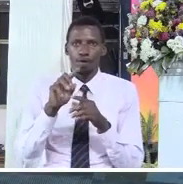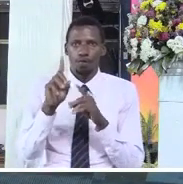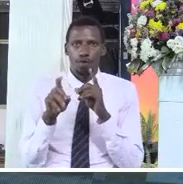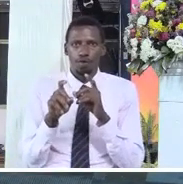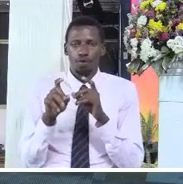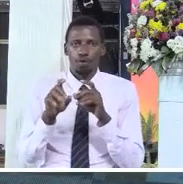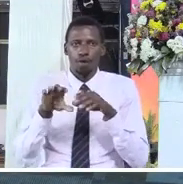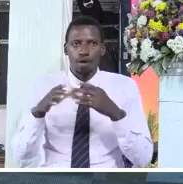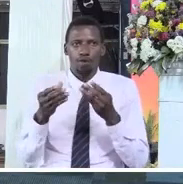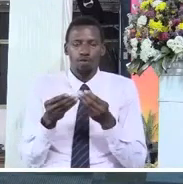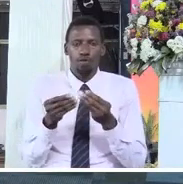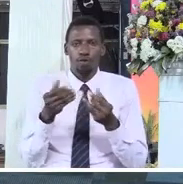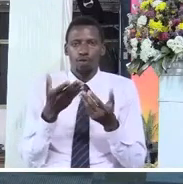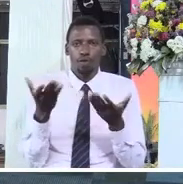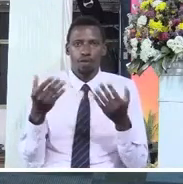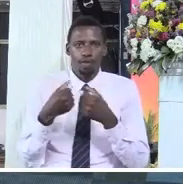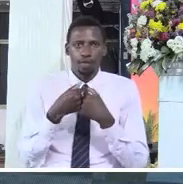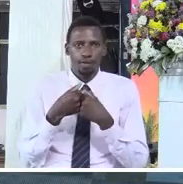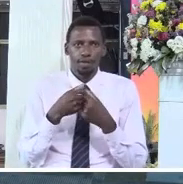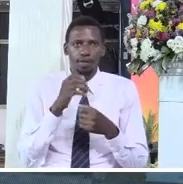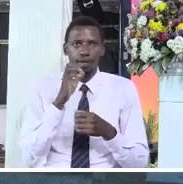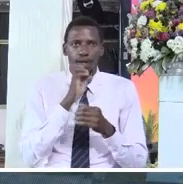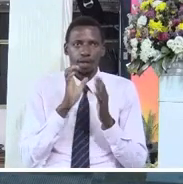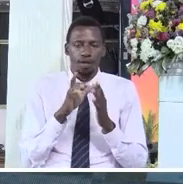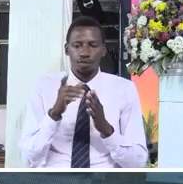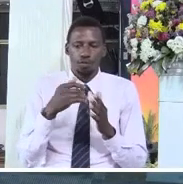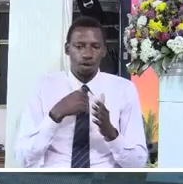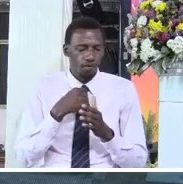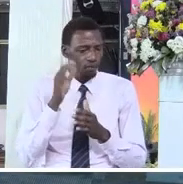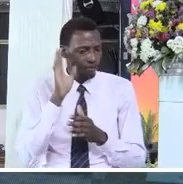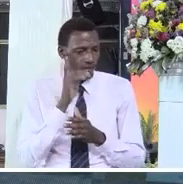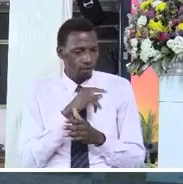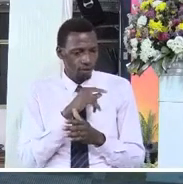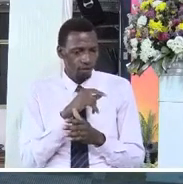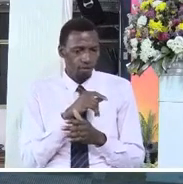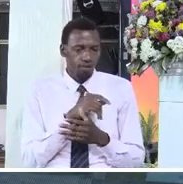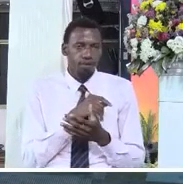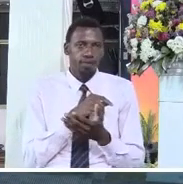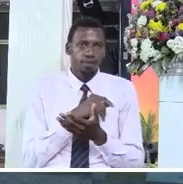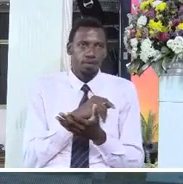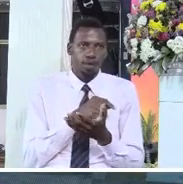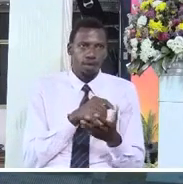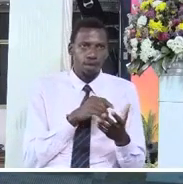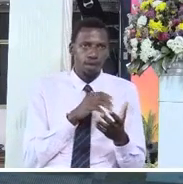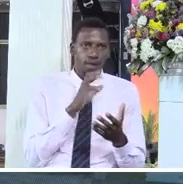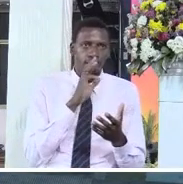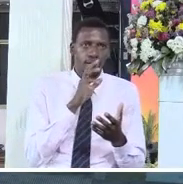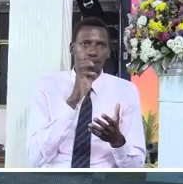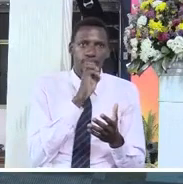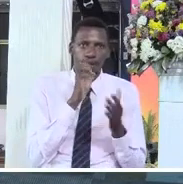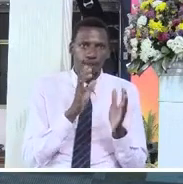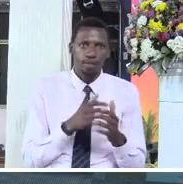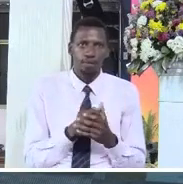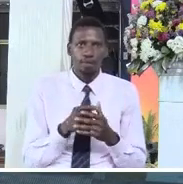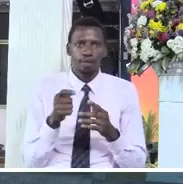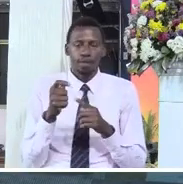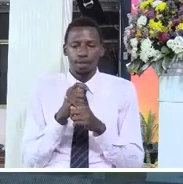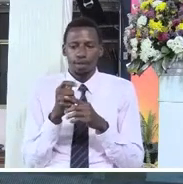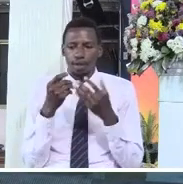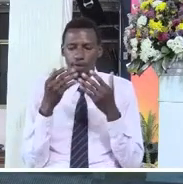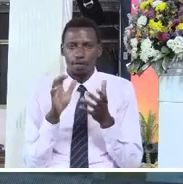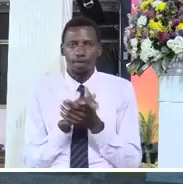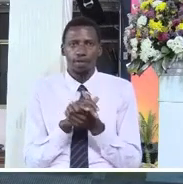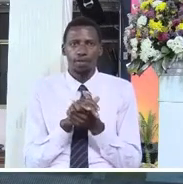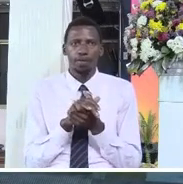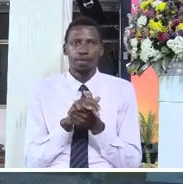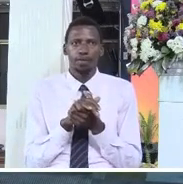Opere, you have heard. They are saying they are elders, they've been trained, they are reading